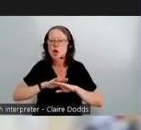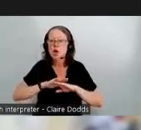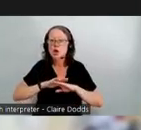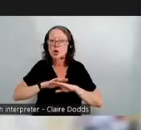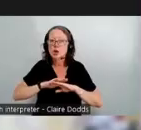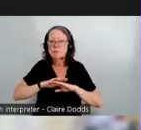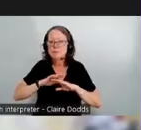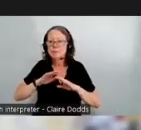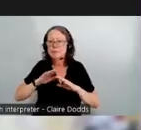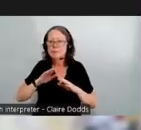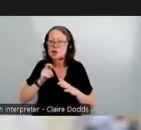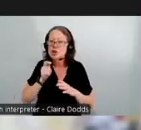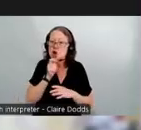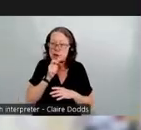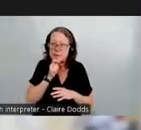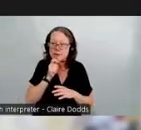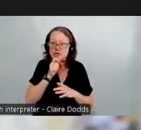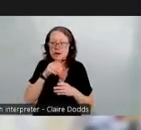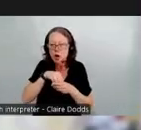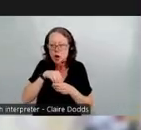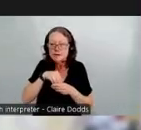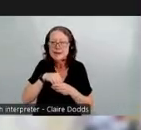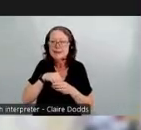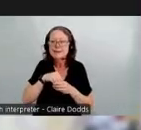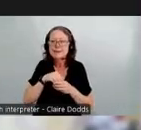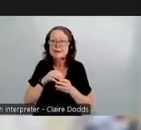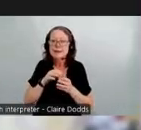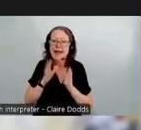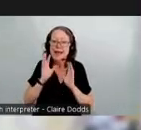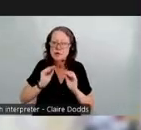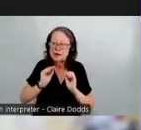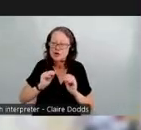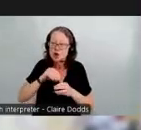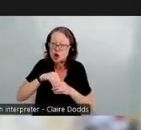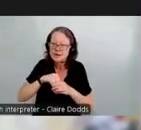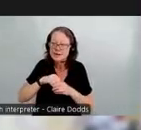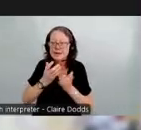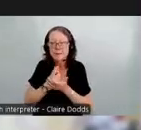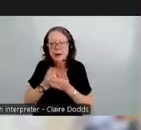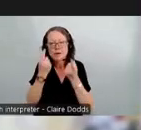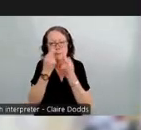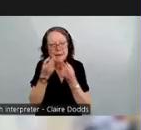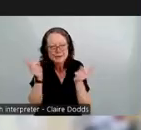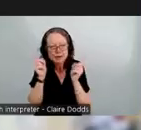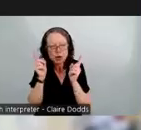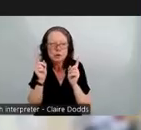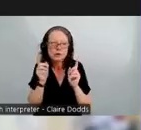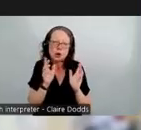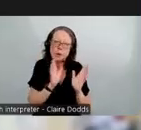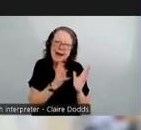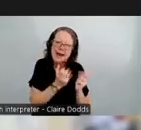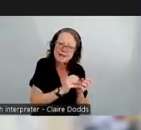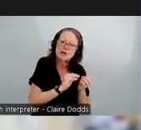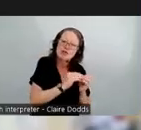up into that, so that there is that other side of things that's not just about all the creative stuff.